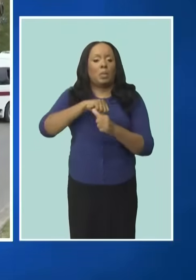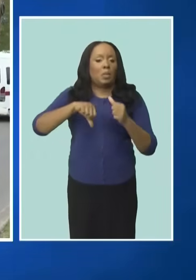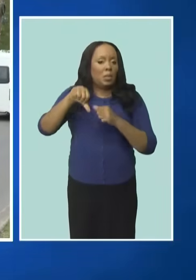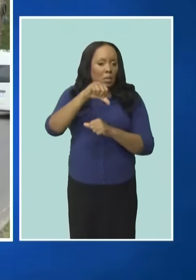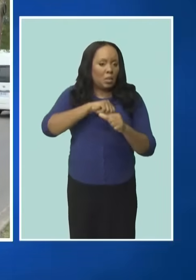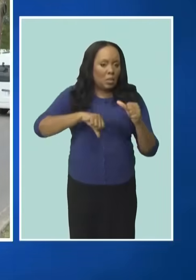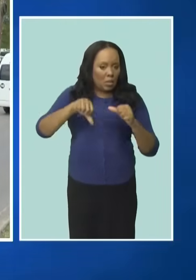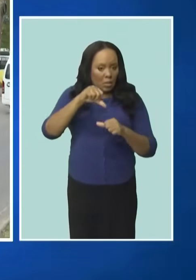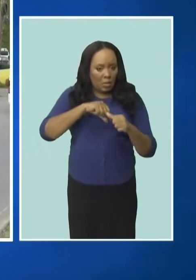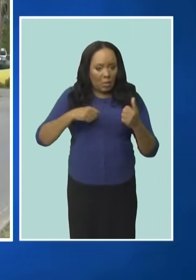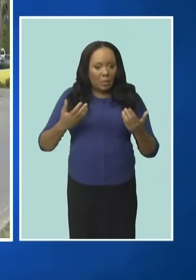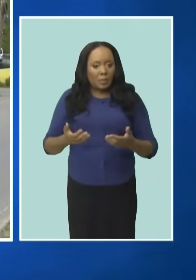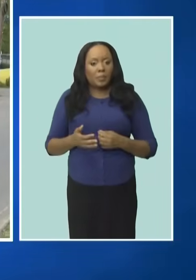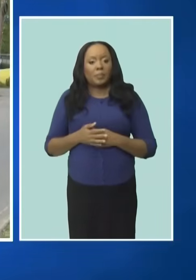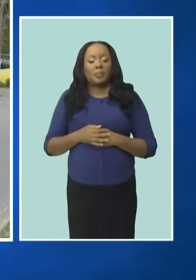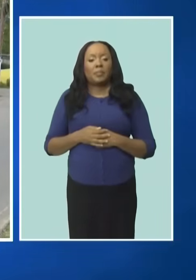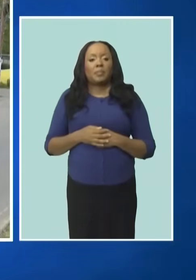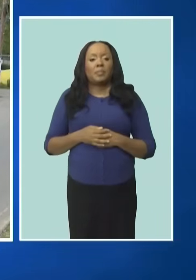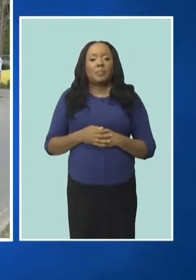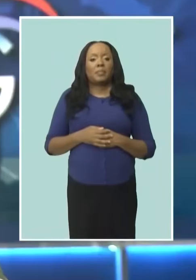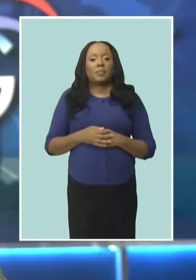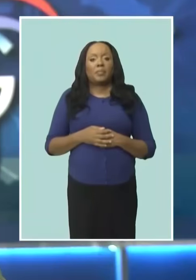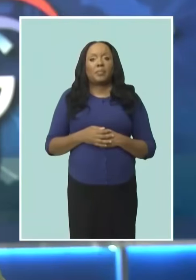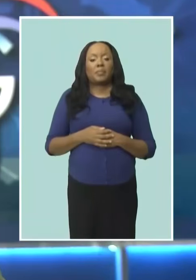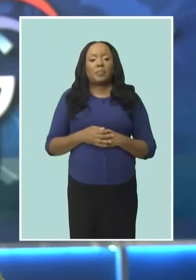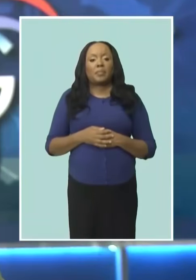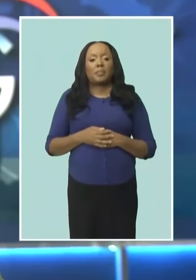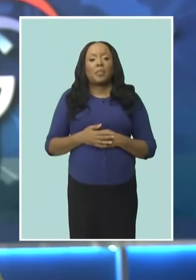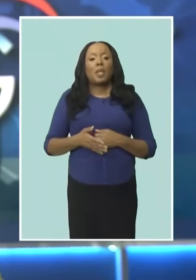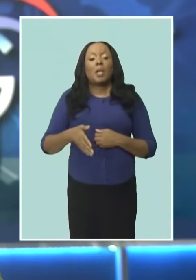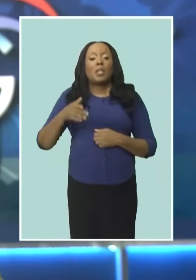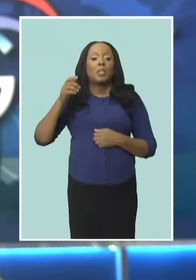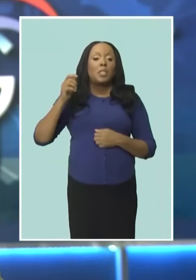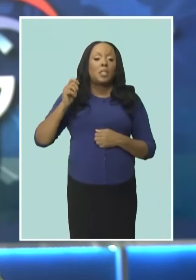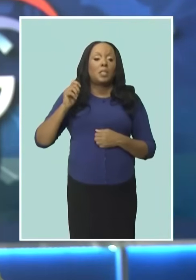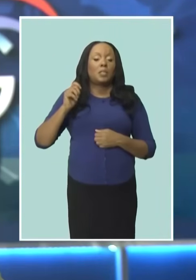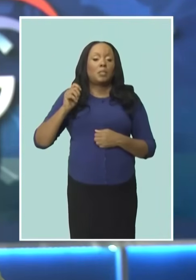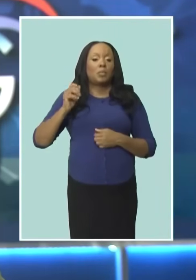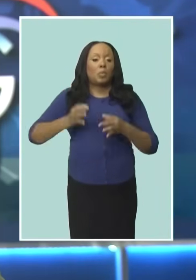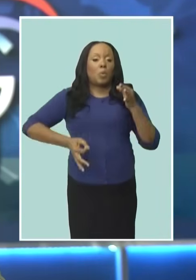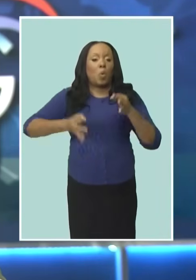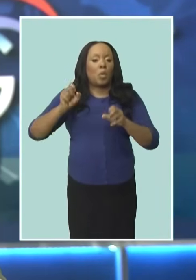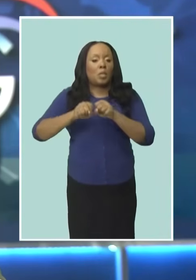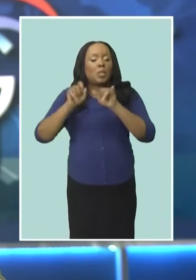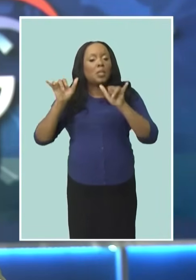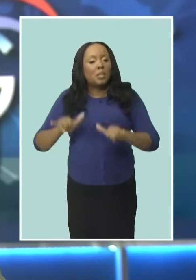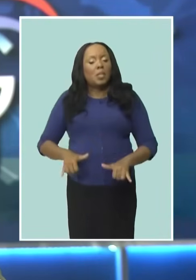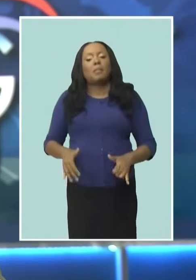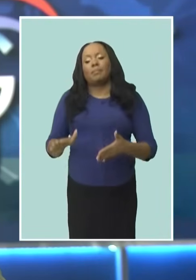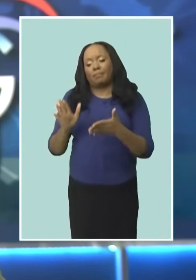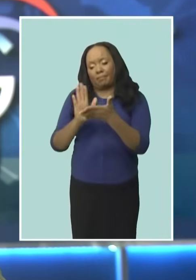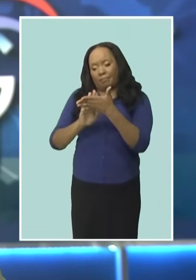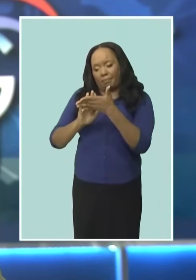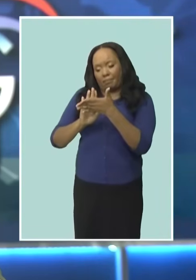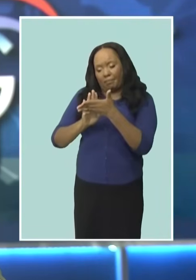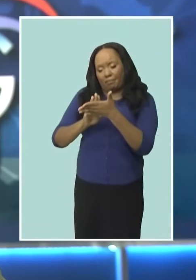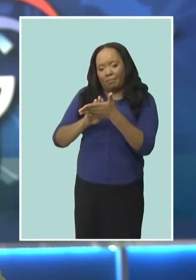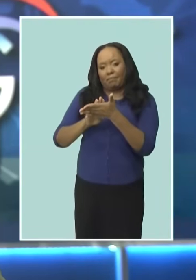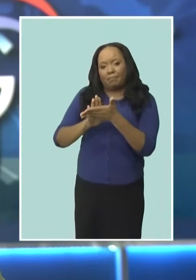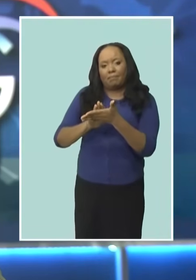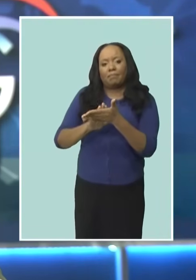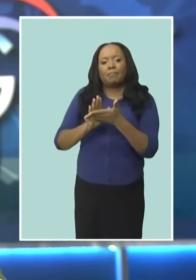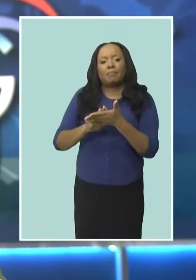Anesta Henry, CBC News. Thanks, Anesta. The judicial system is being applauded for the work it has been doing